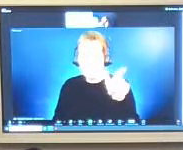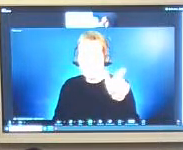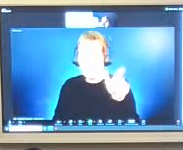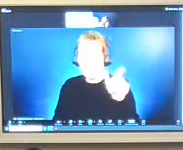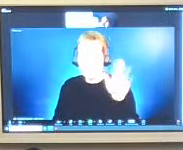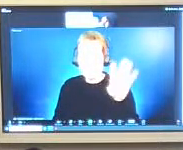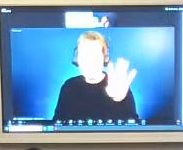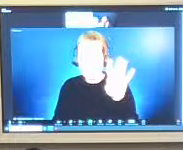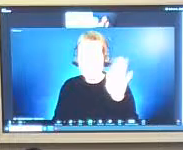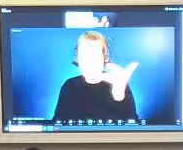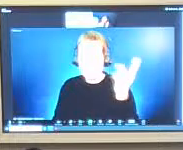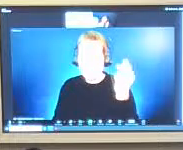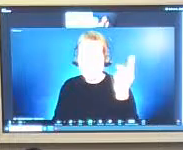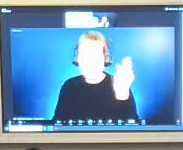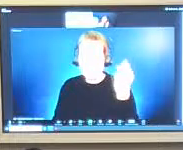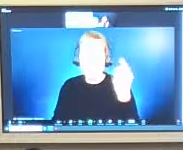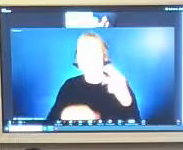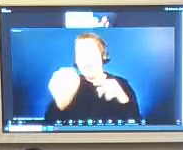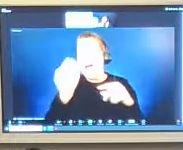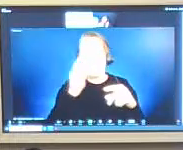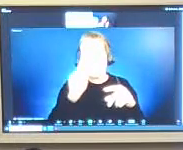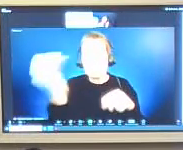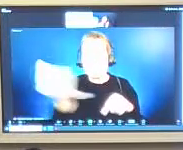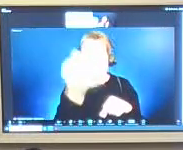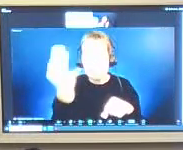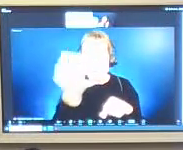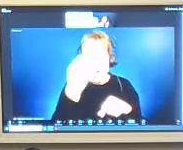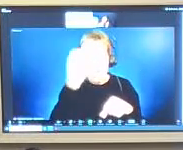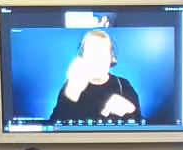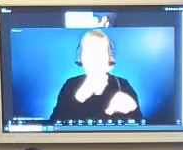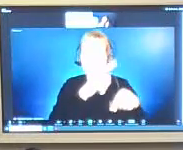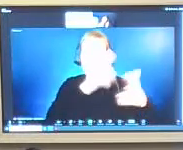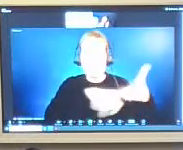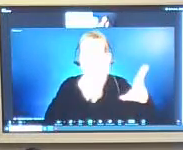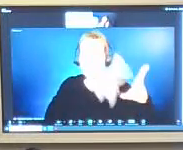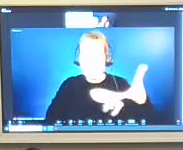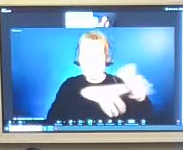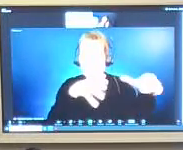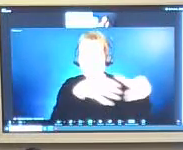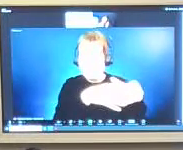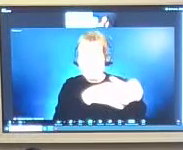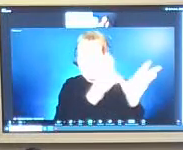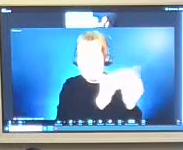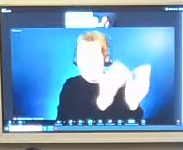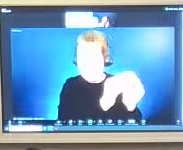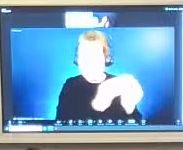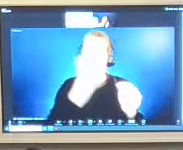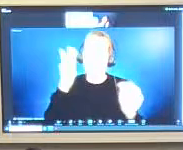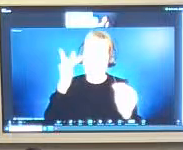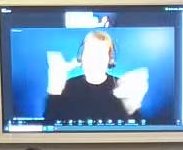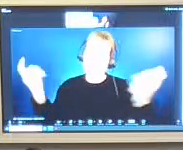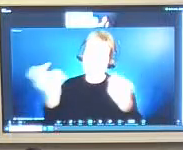the commission meeting Right. That's right. that month. So, yeah. So we had it on a Friday last year, but